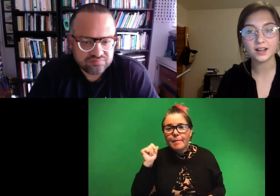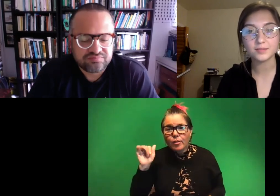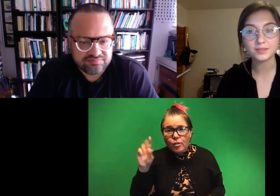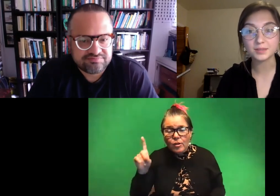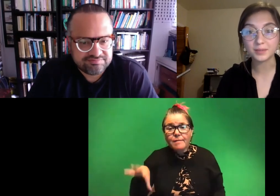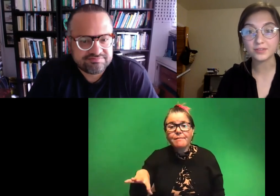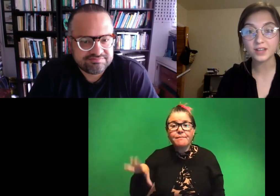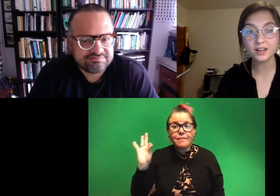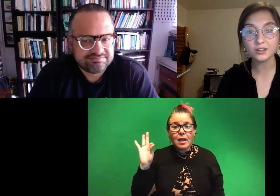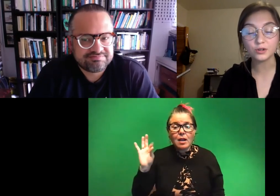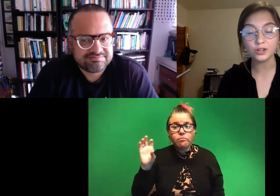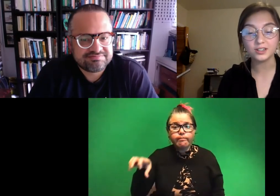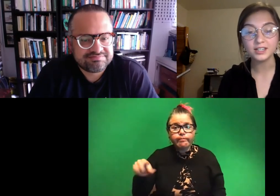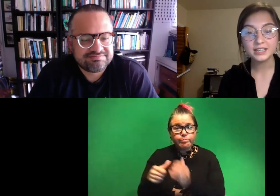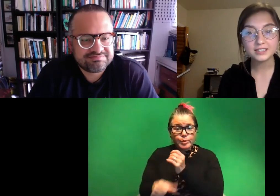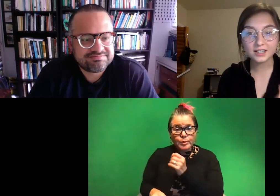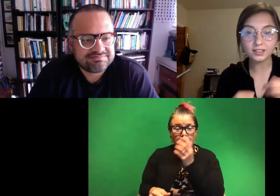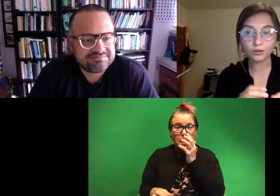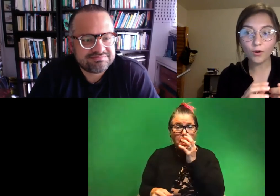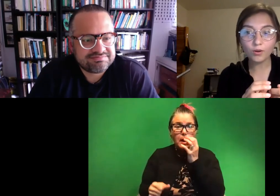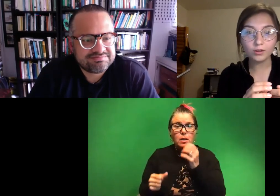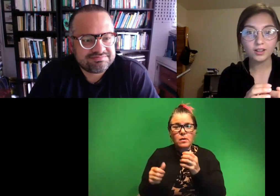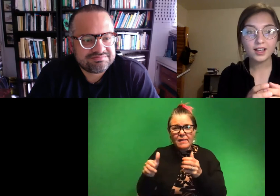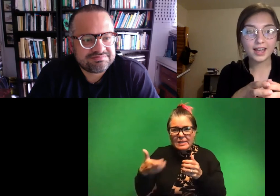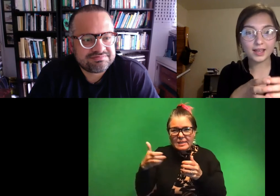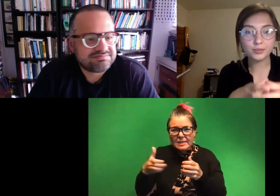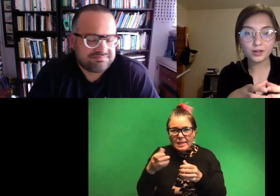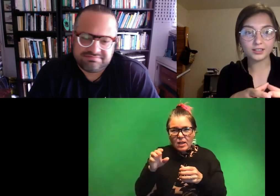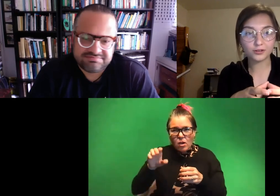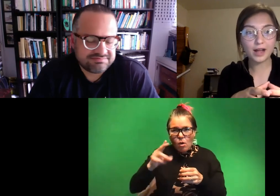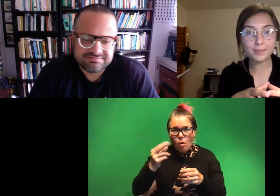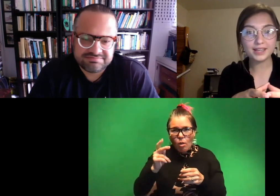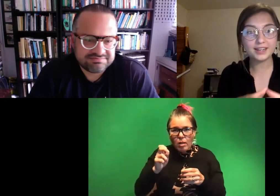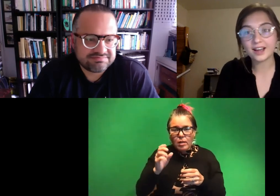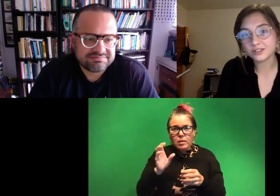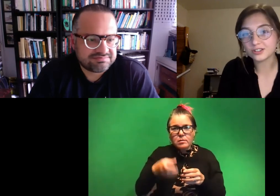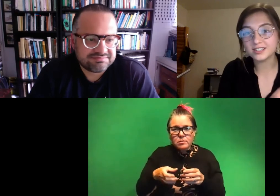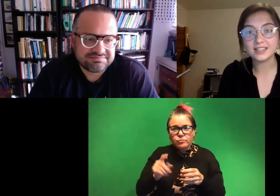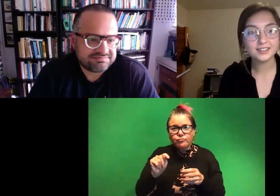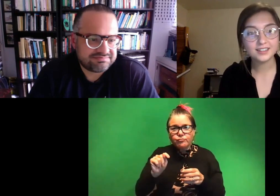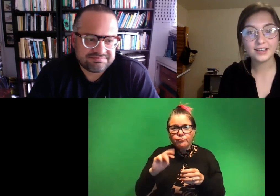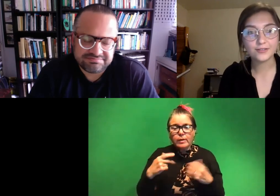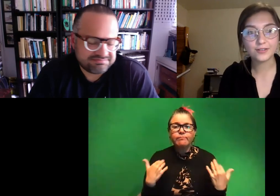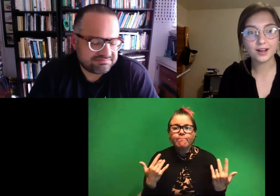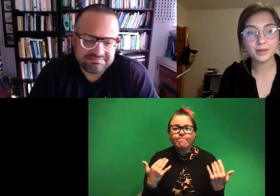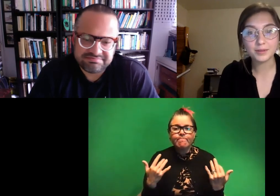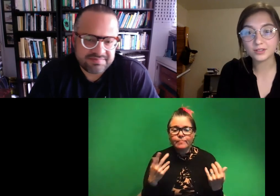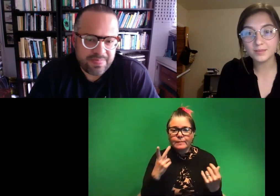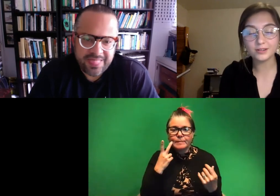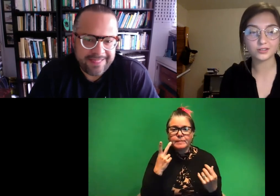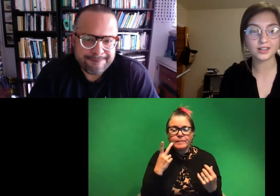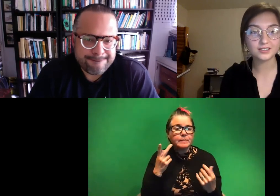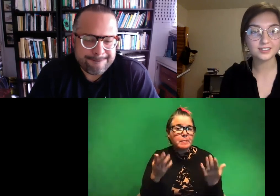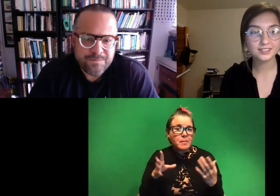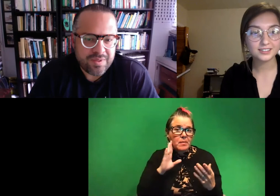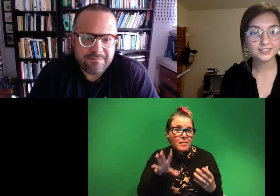find some type of dung, you could dig a little hole and put a little trap in and kind of just see if maybe there's any